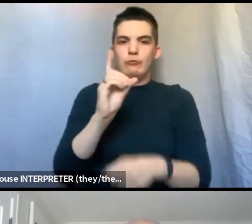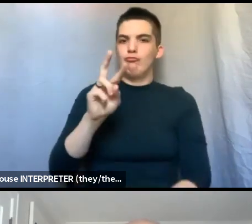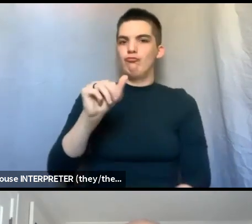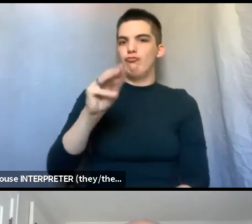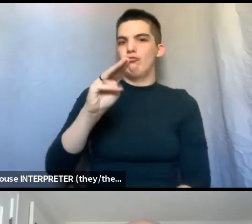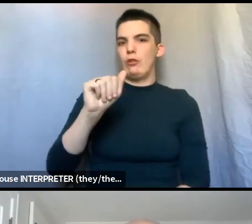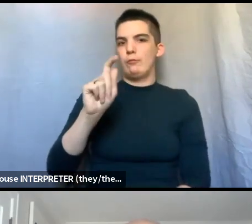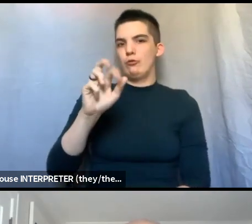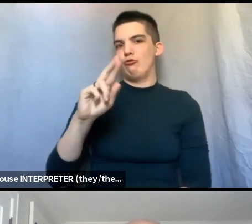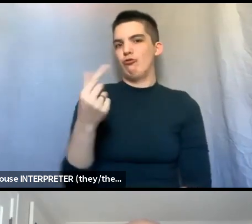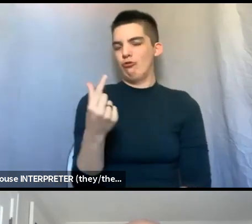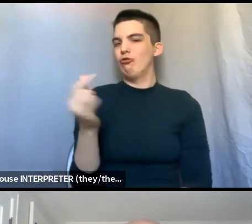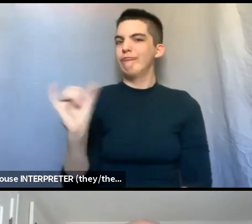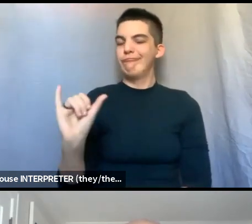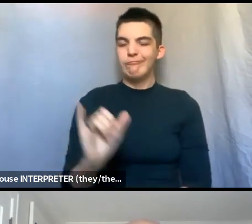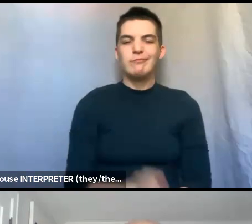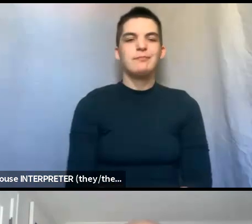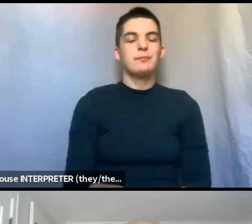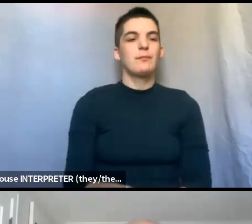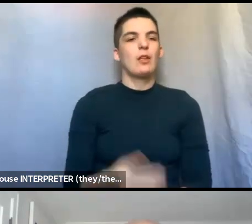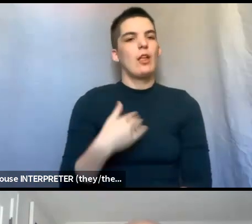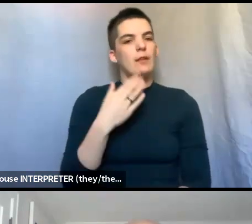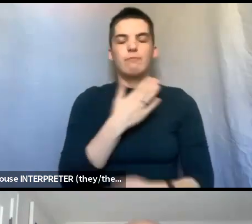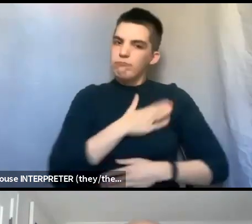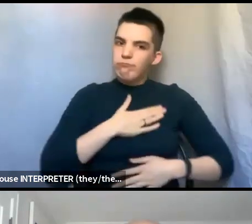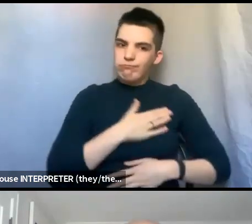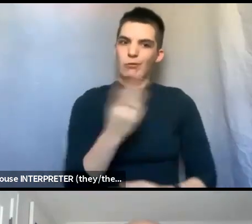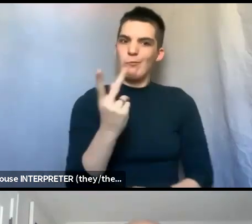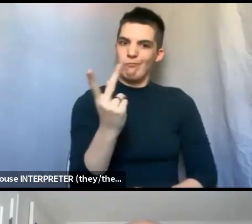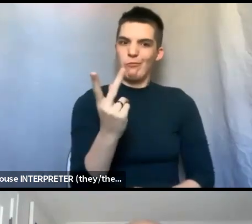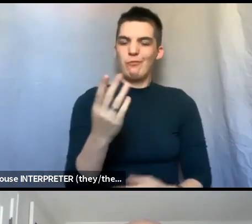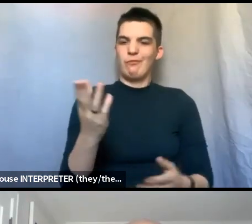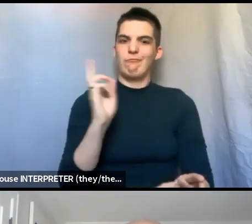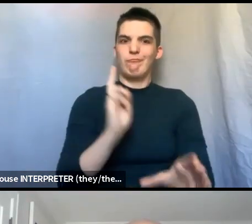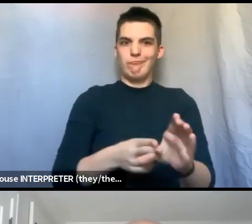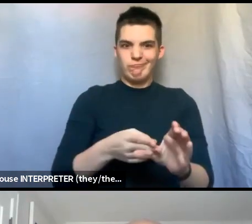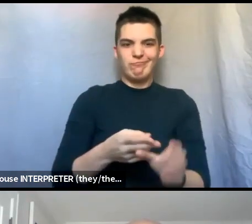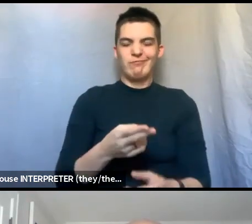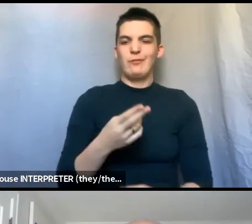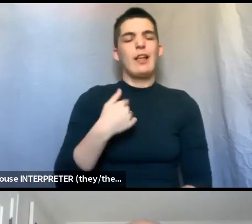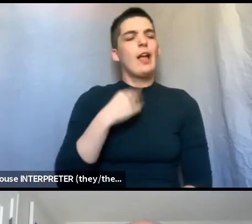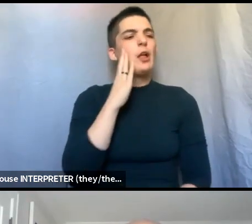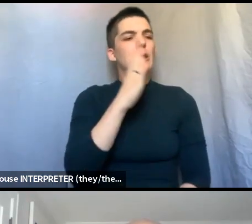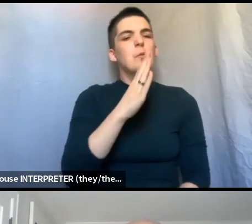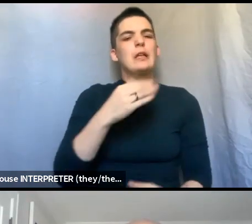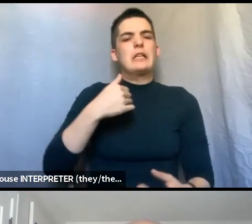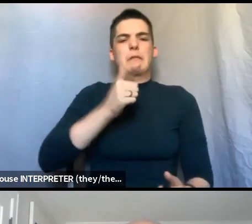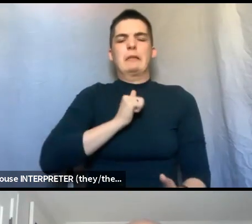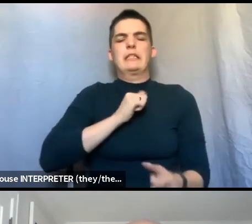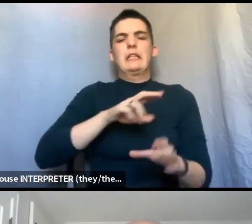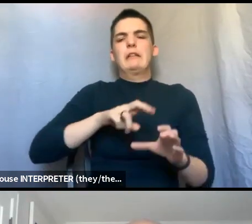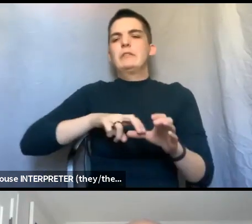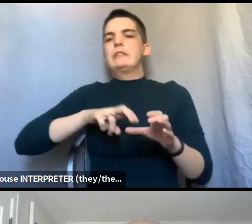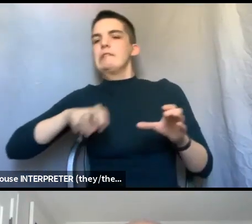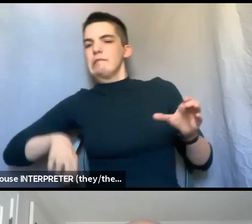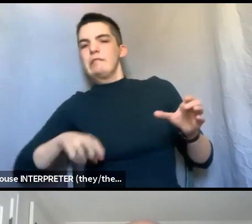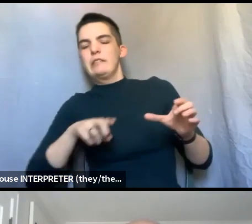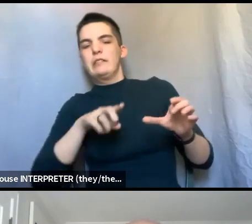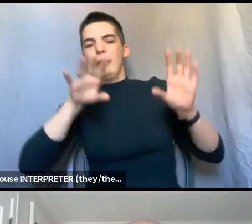and thankful that you are both here. I'm going to zip off at this point and make sure that the answers are being fed. I'll let